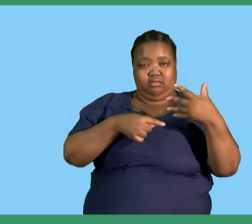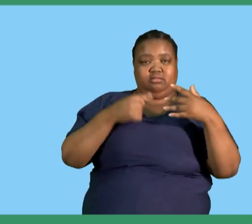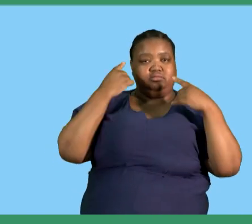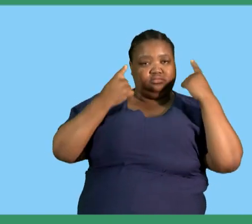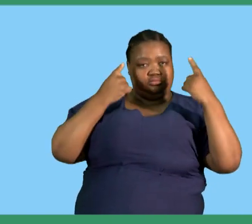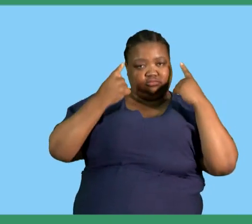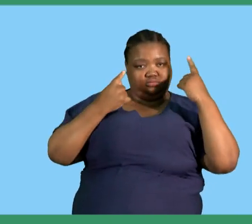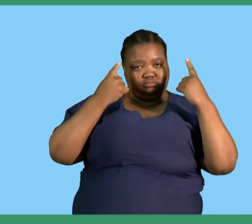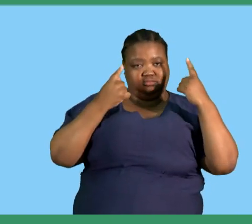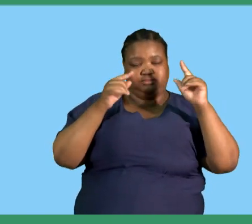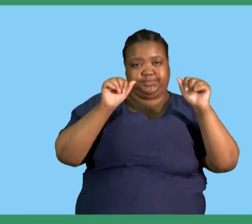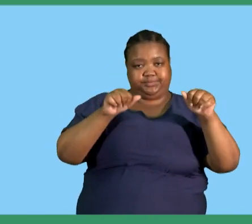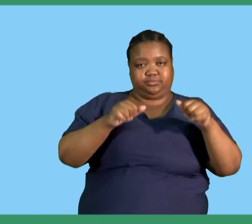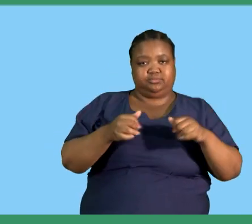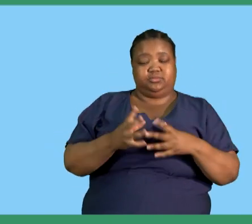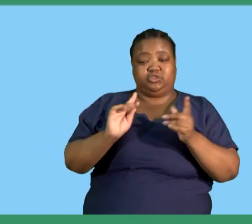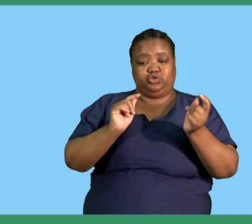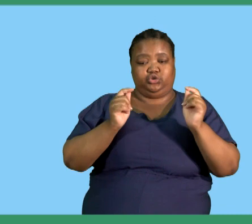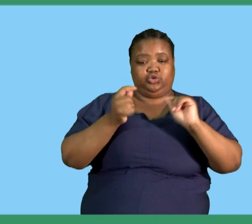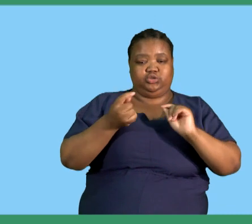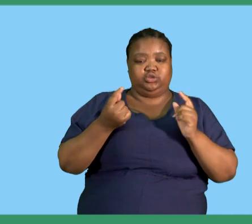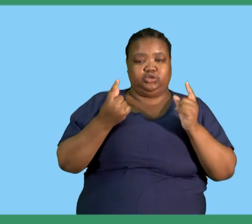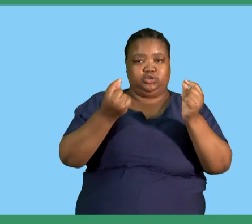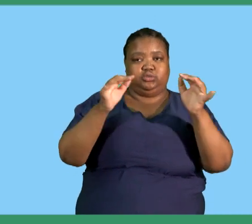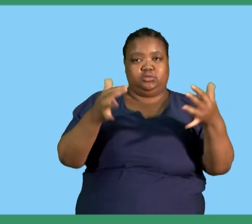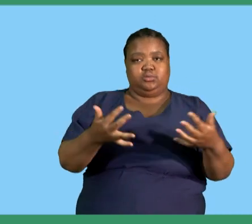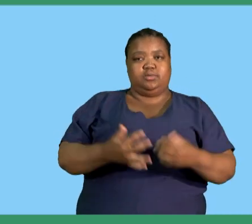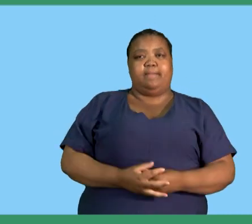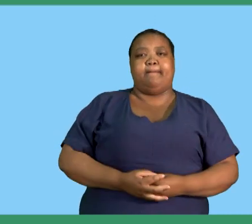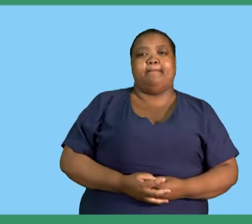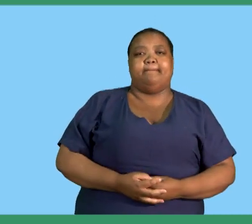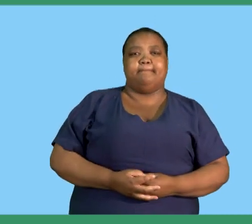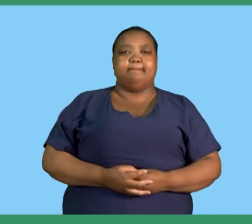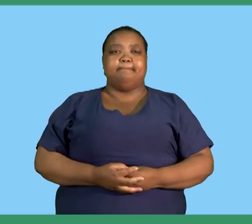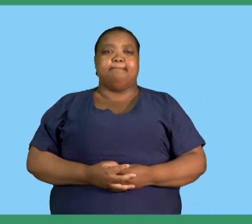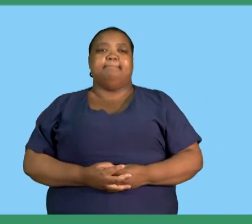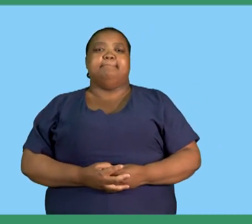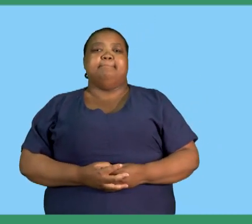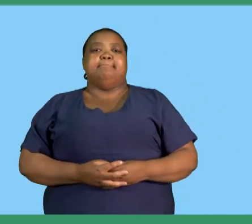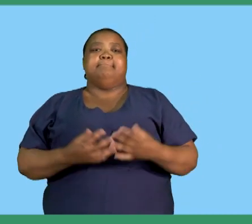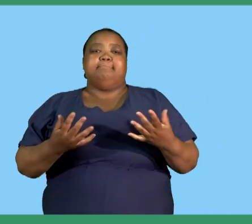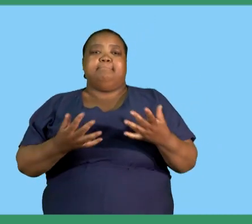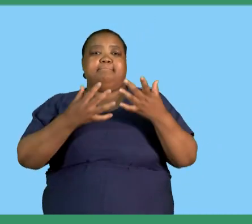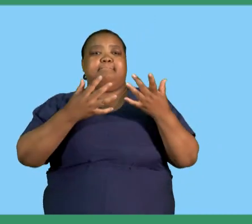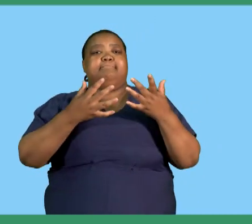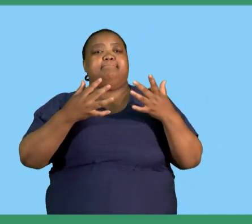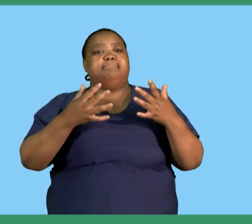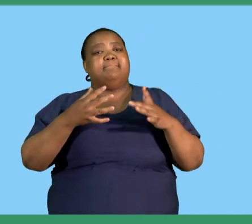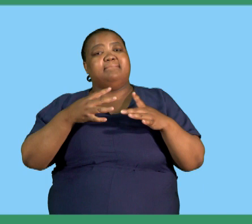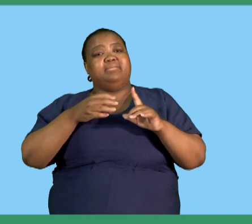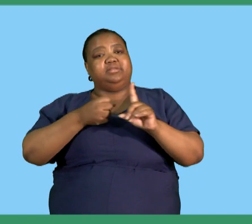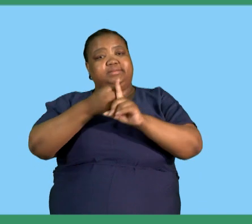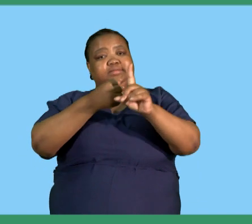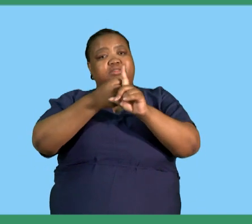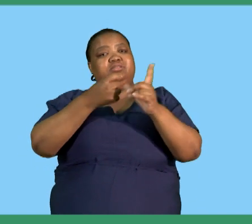are the driving forces and the restraining forces of change. Like I said here, I stated there to say driving forces